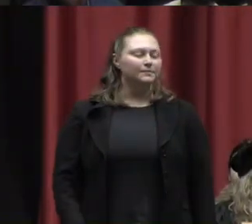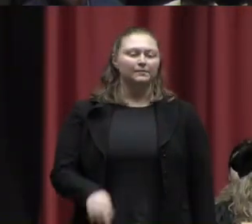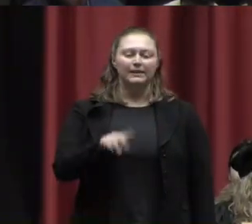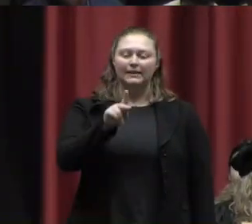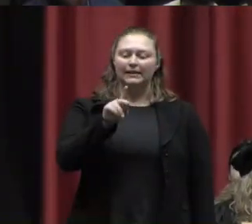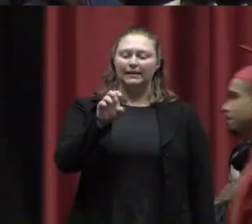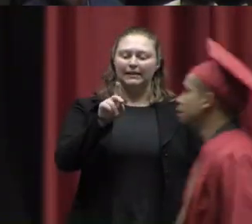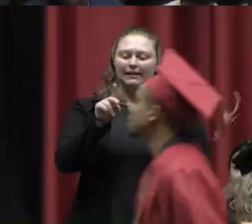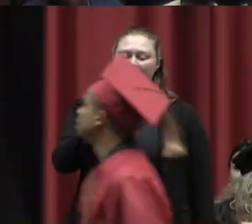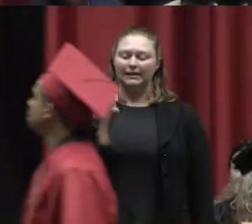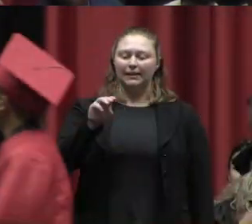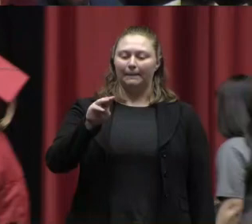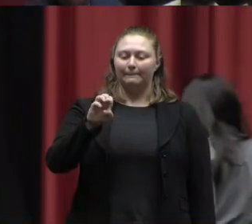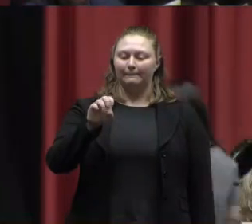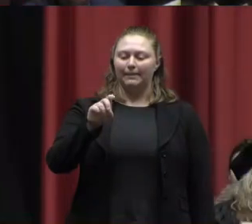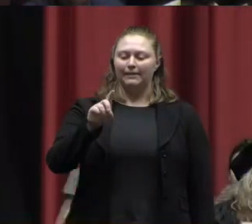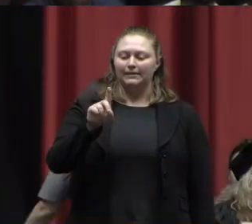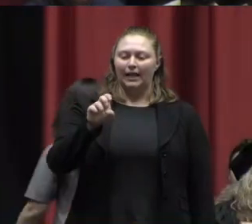Caitlin Dallas.